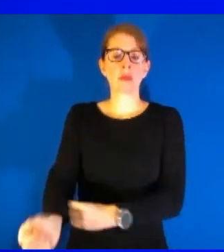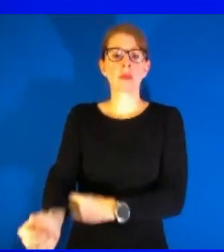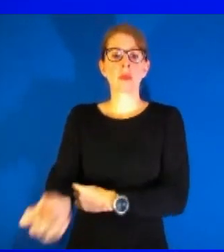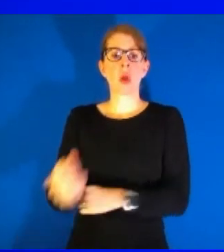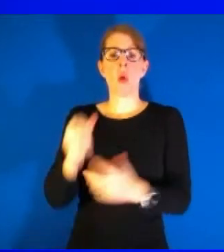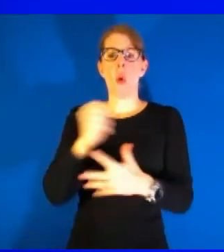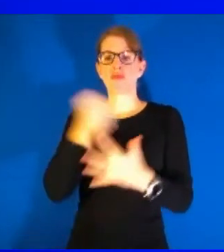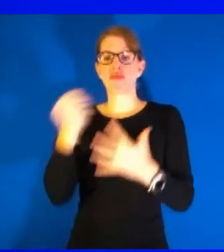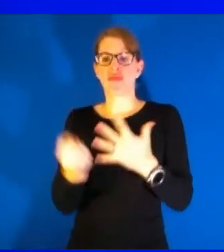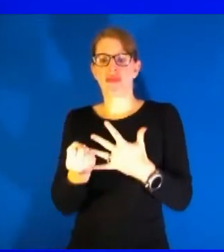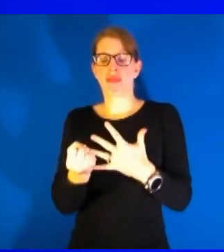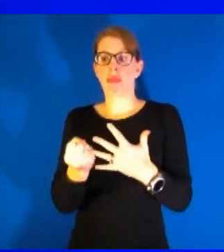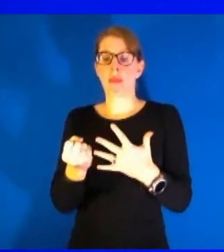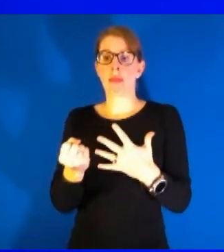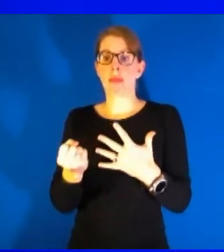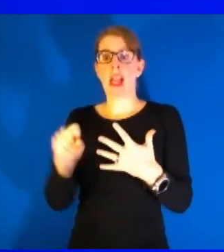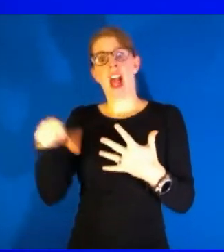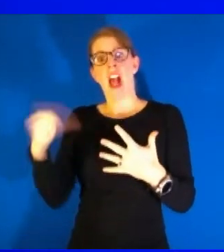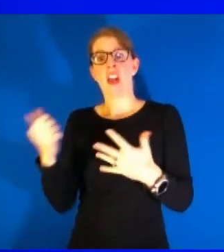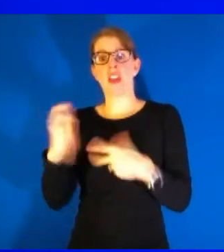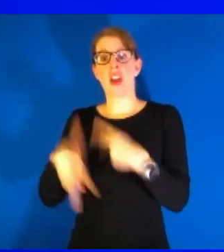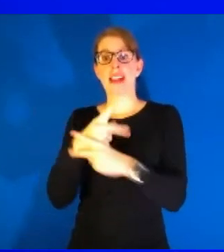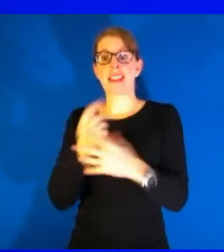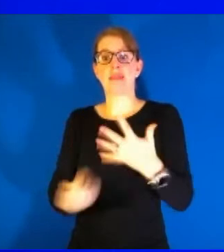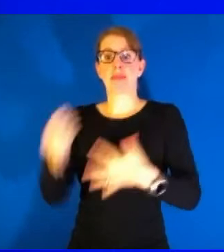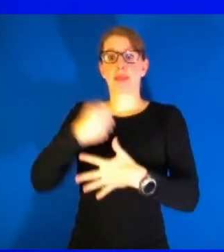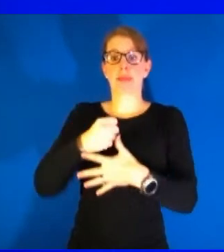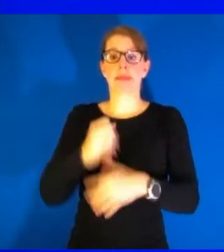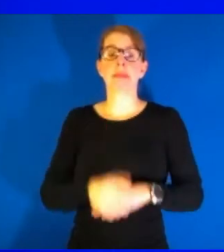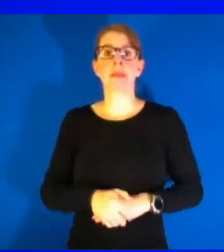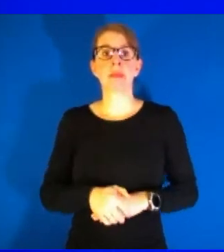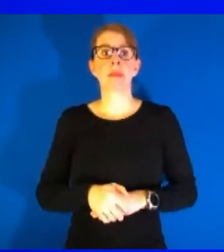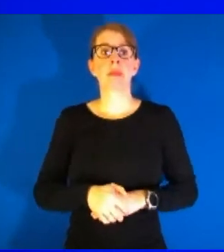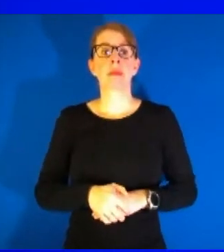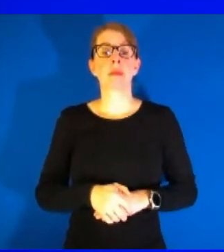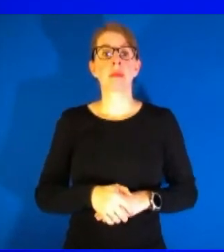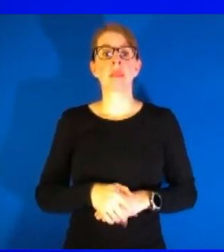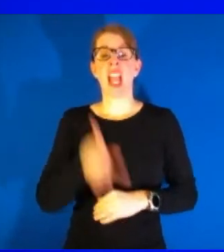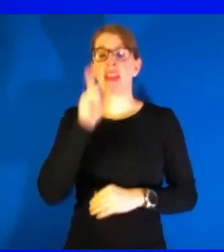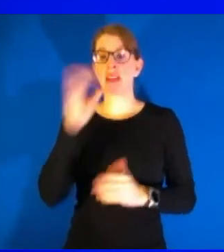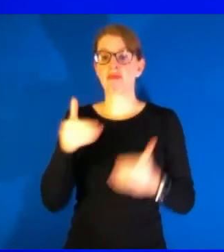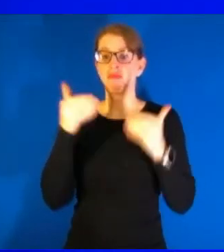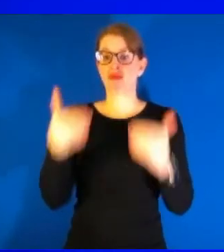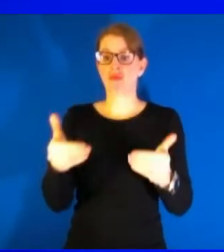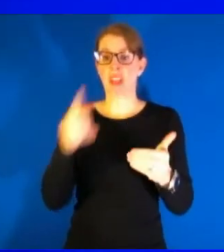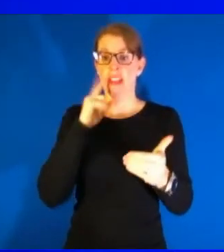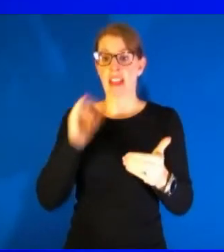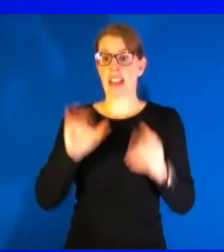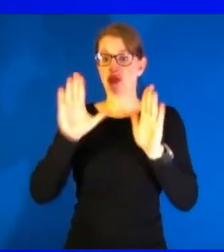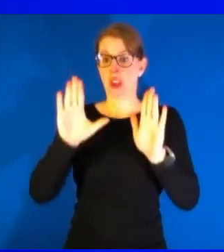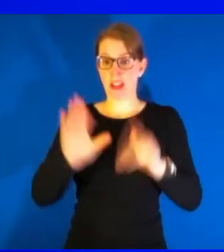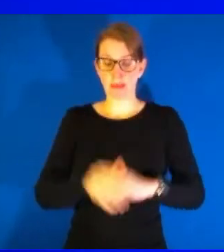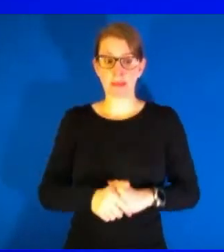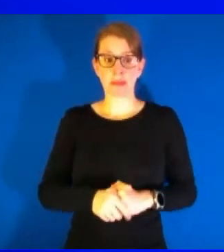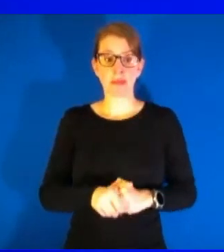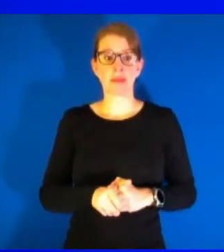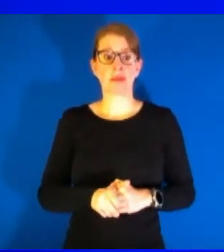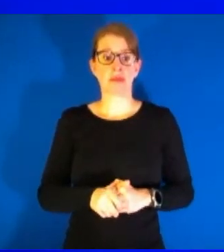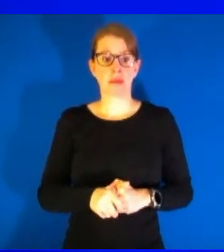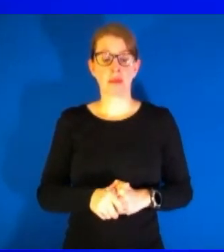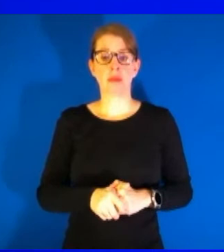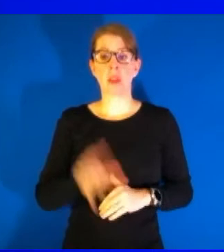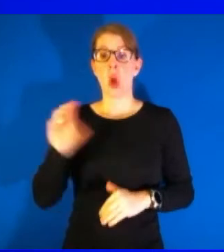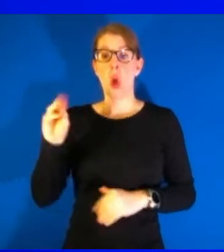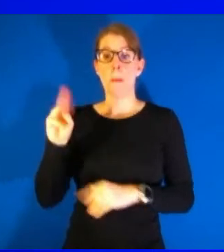and replaced by another isolate. So I think moving forward, I think that's great because we know that Omicron,